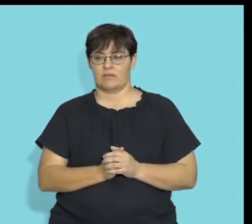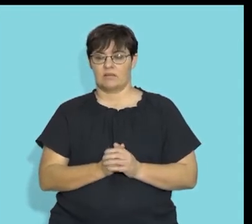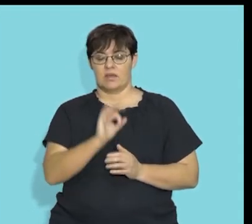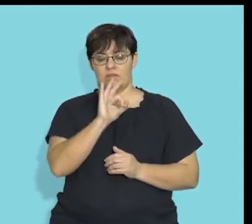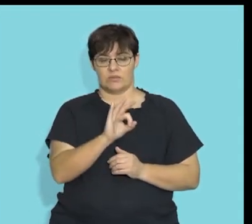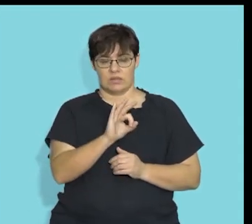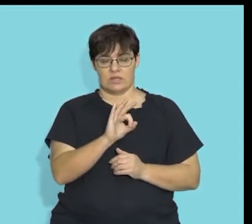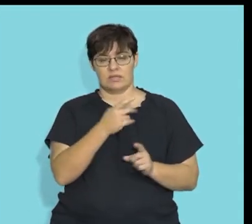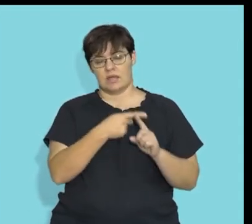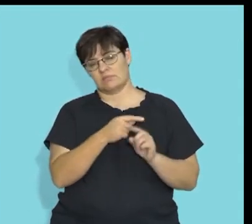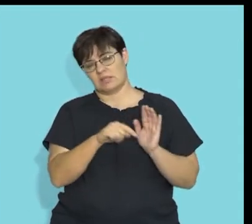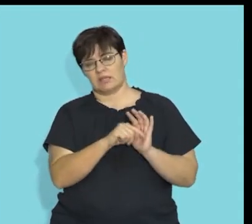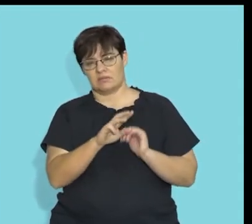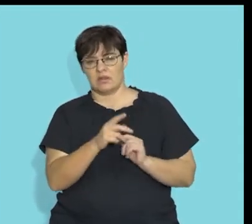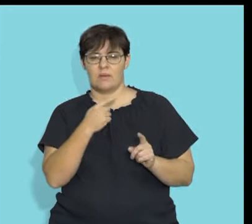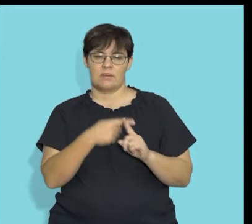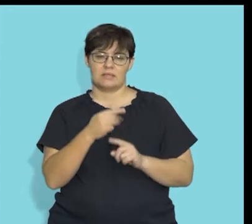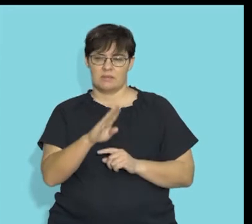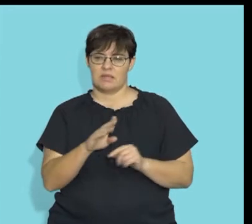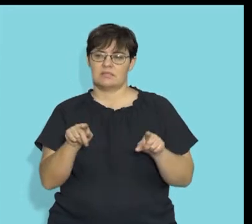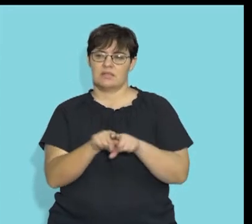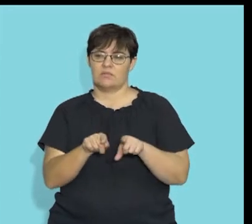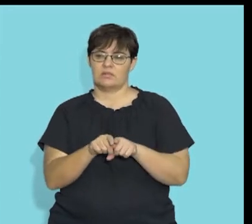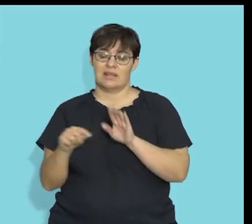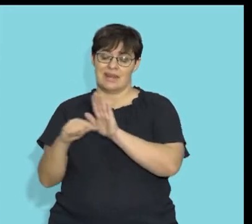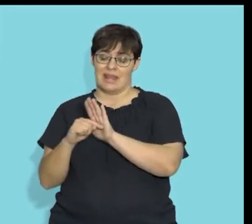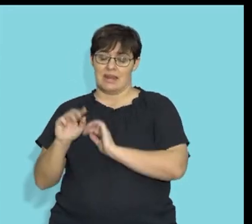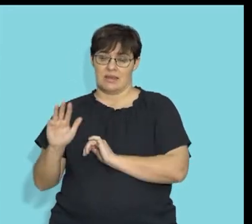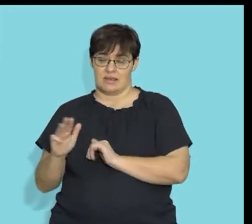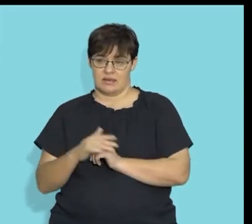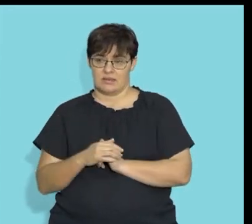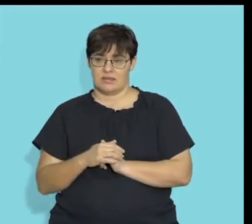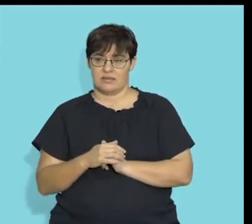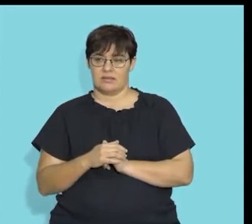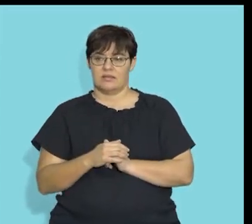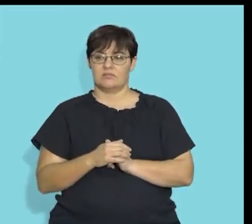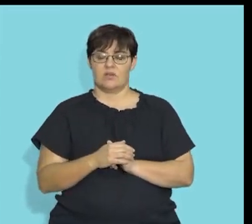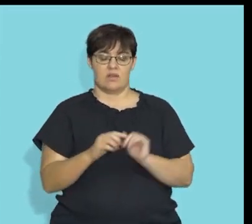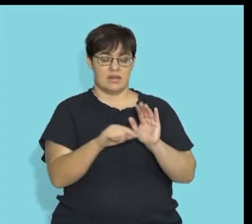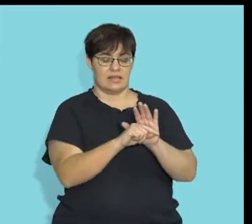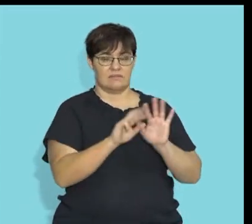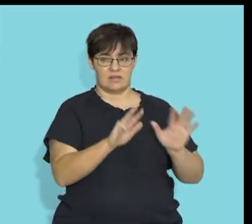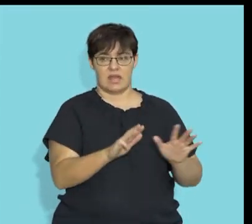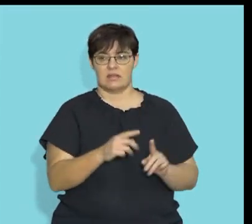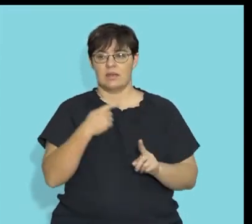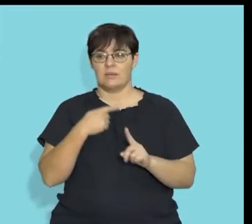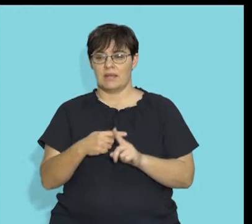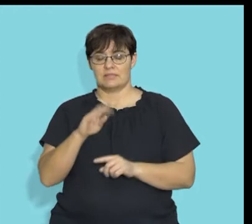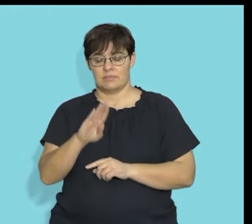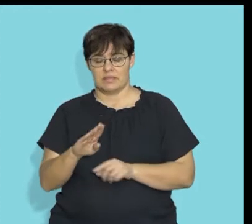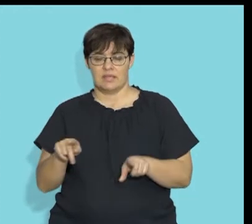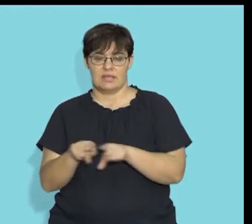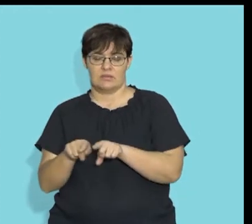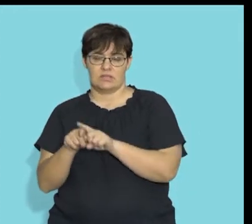going to have 3 times negative 3 plus B is equal to negative 9. So this is going to be negative 9